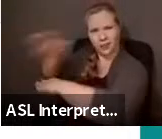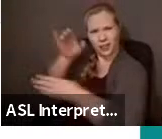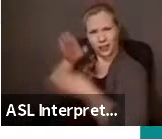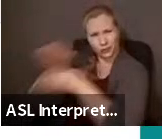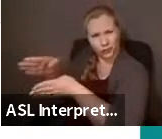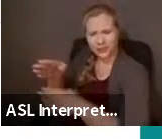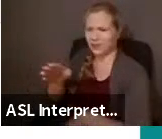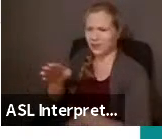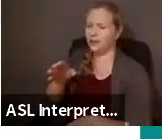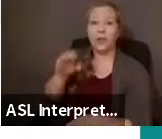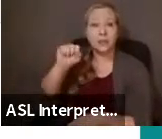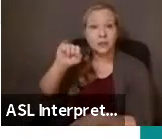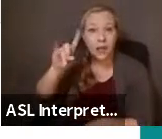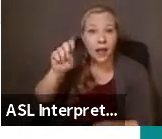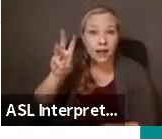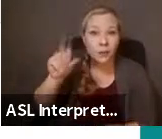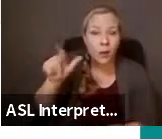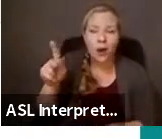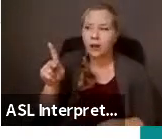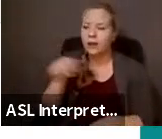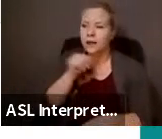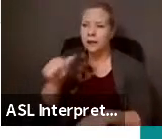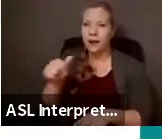on sidewalks. And you know, it's bad.